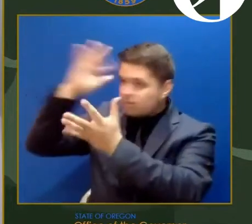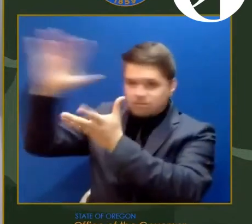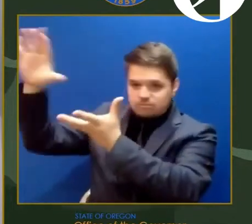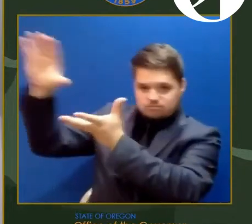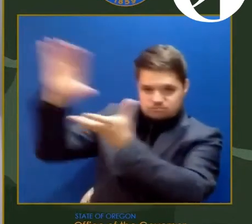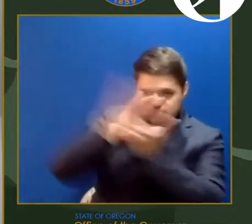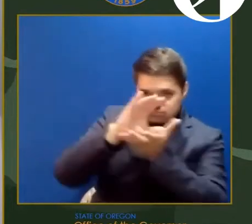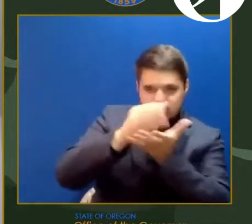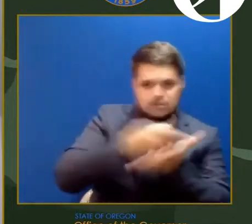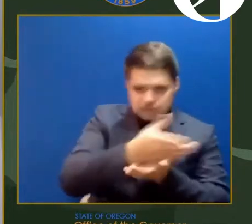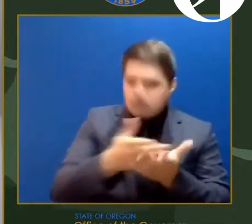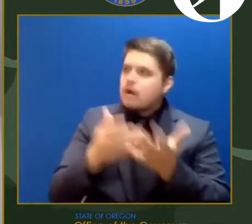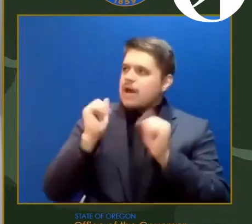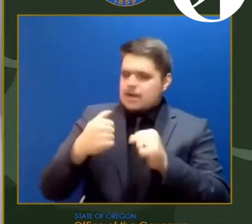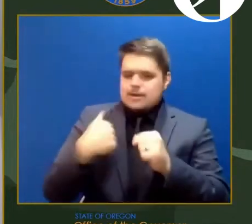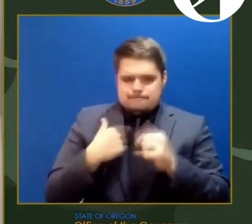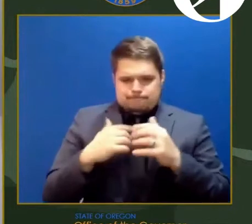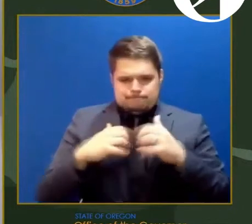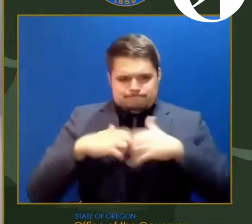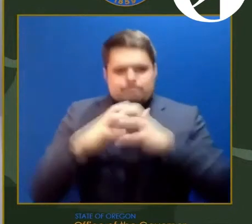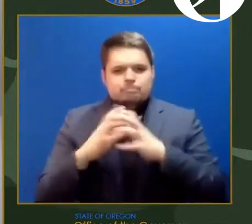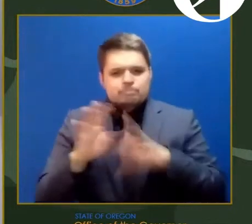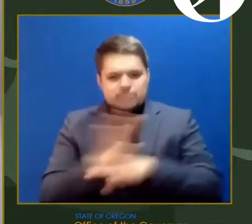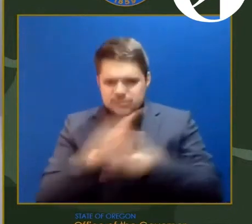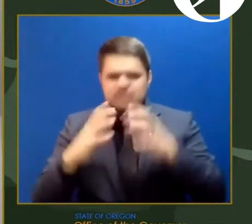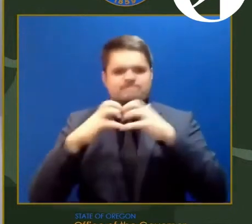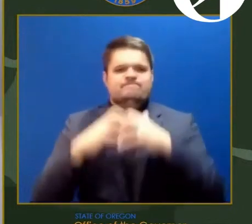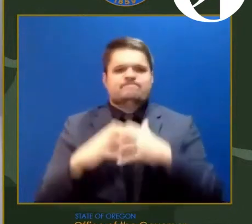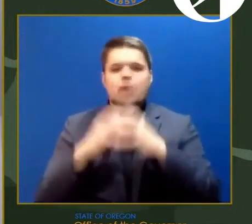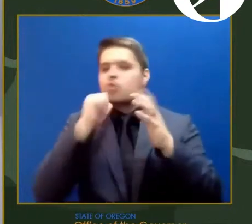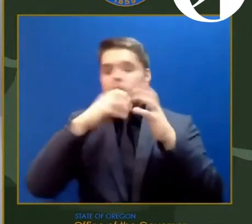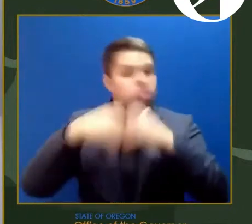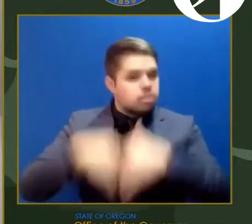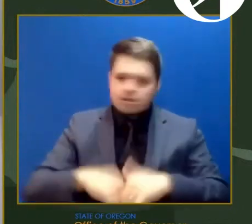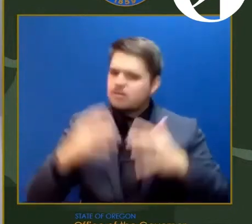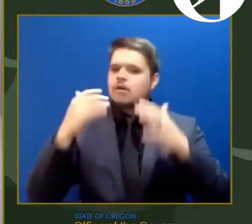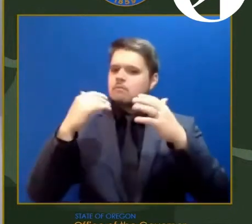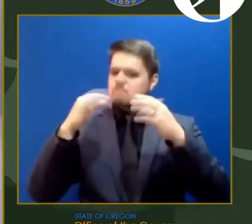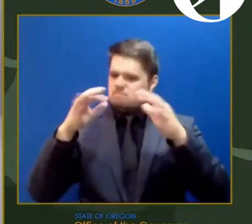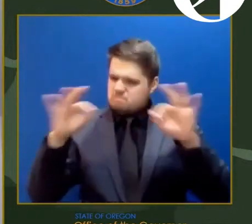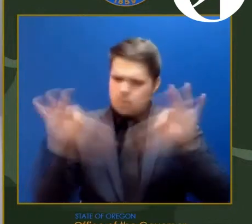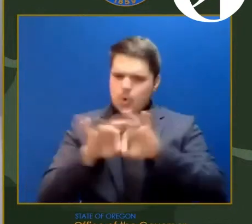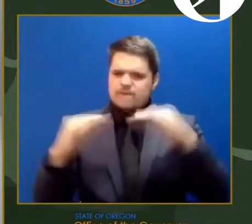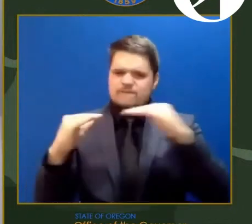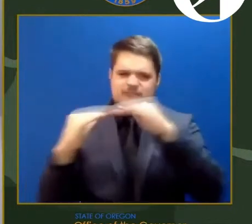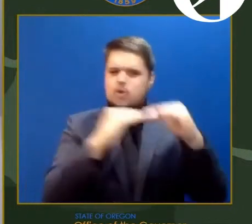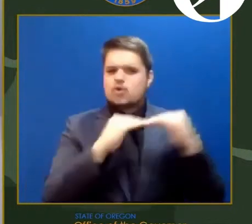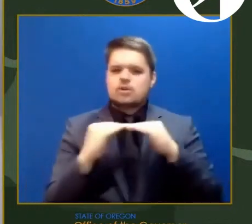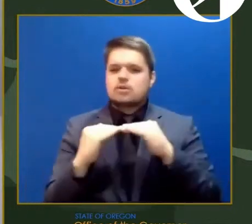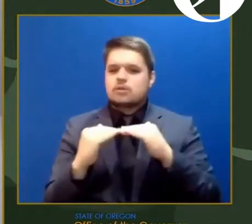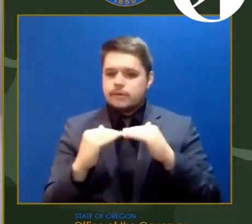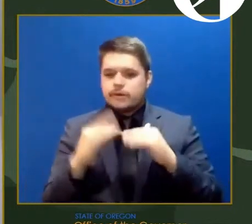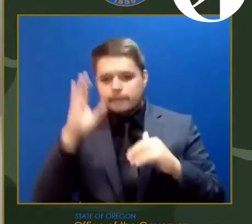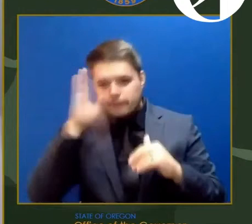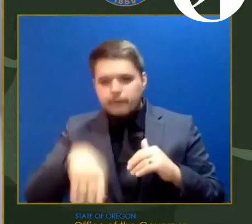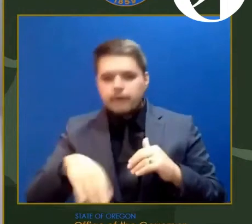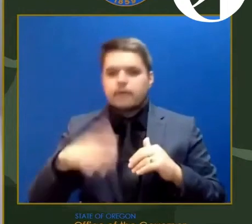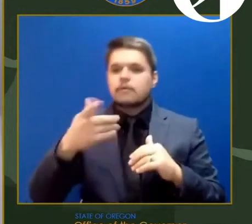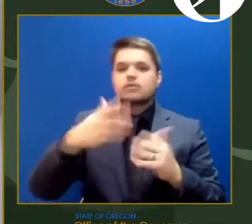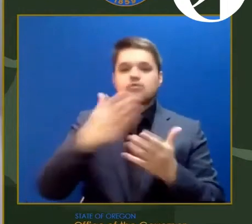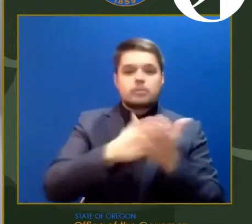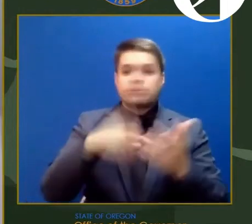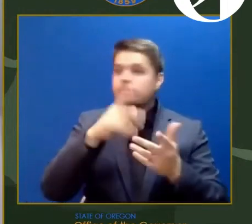a part of getting a fair shot at COVID contracts, and making sure that people from all across the state get